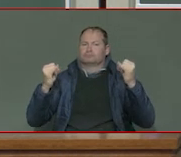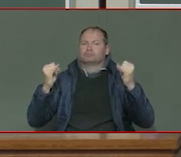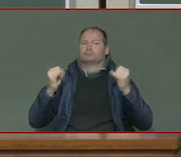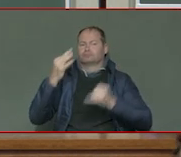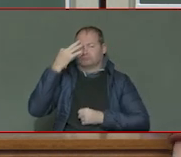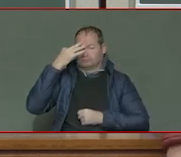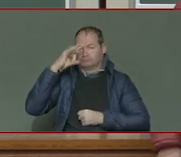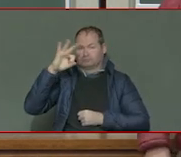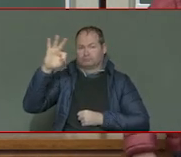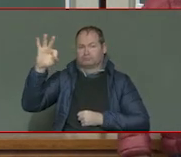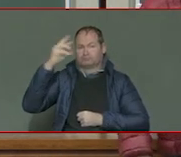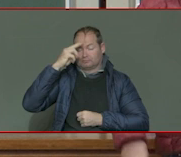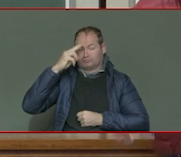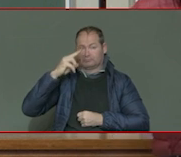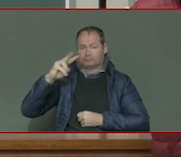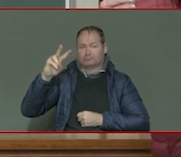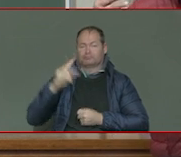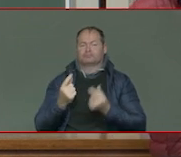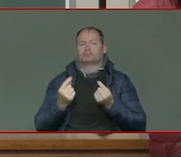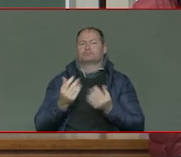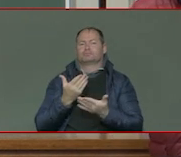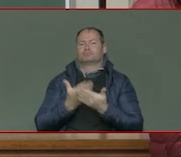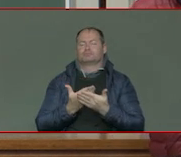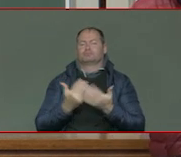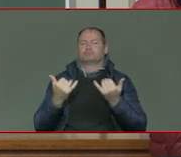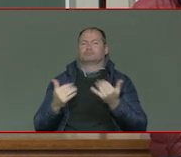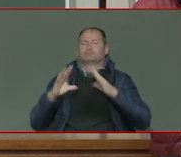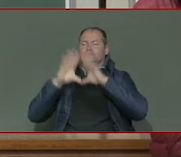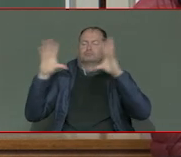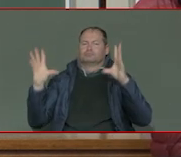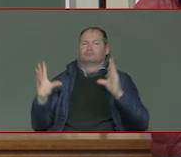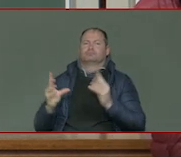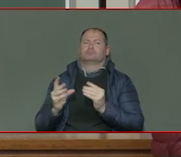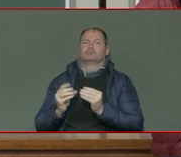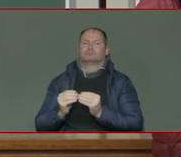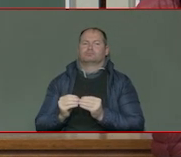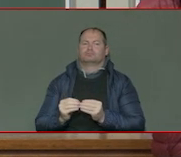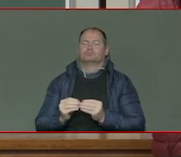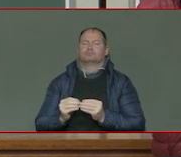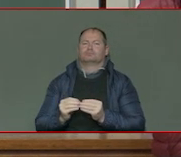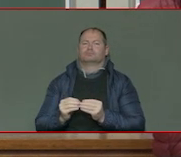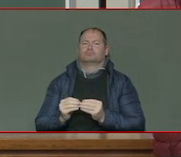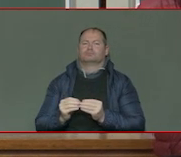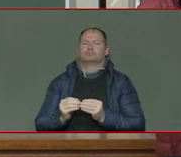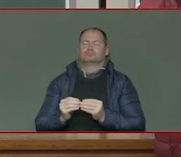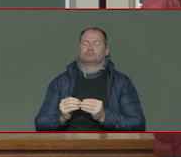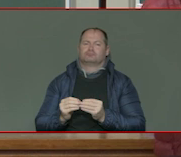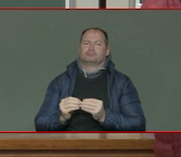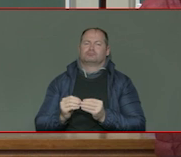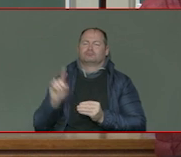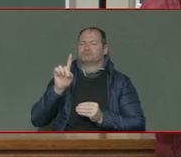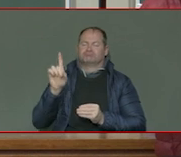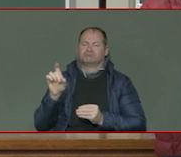cubic, as well as a quotient expression, because that covers the full scope of the syllabus. Is that clear? One of